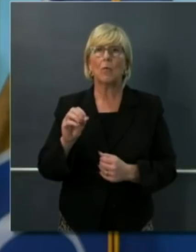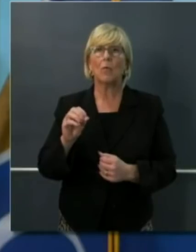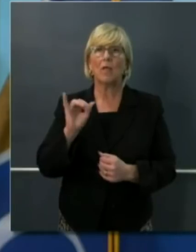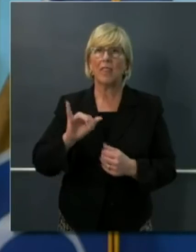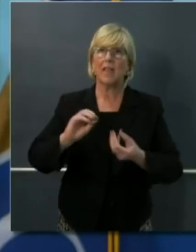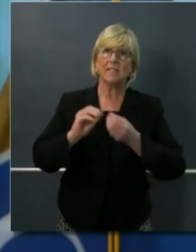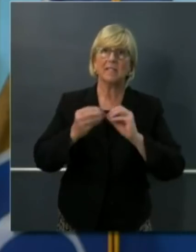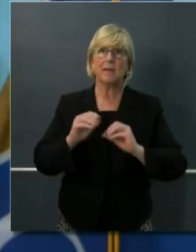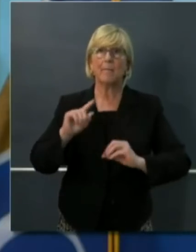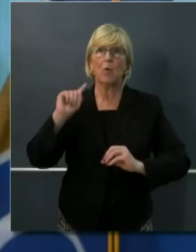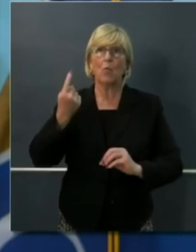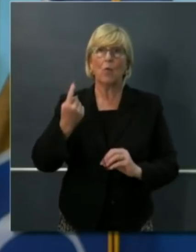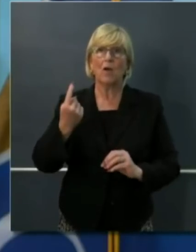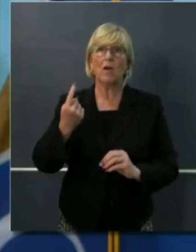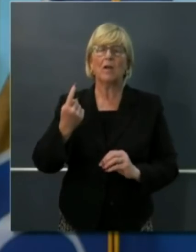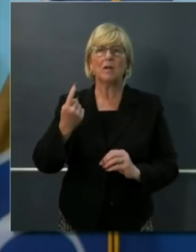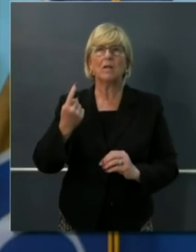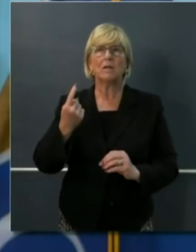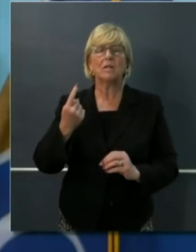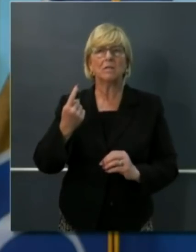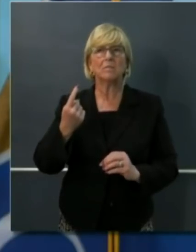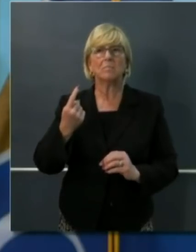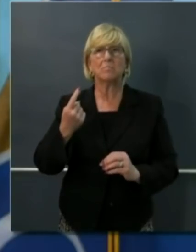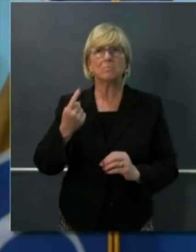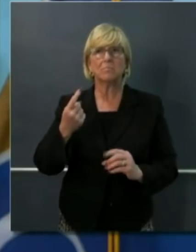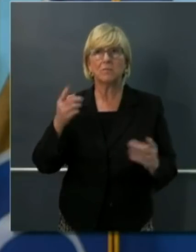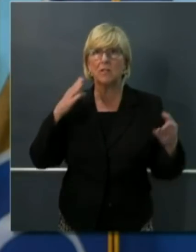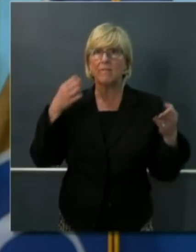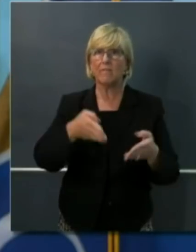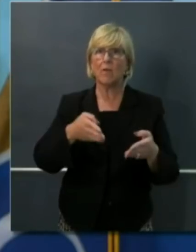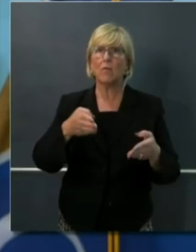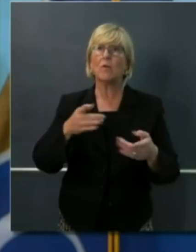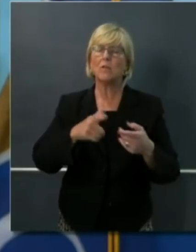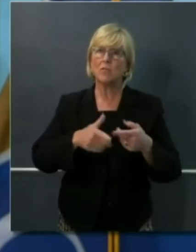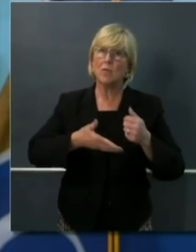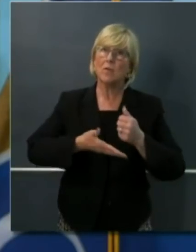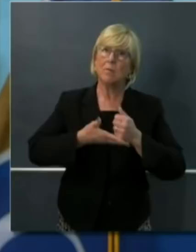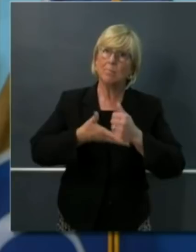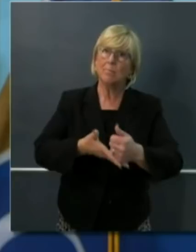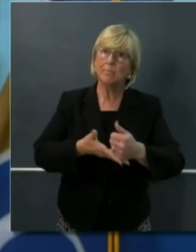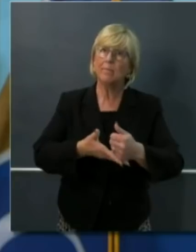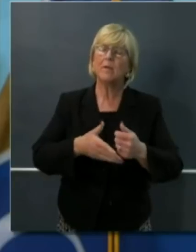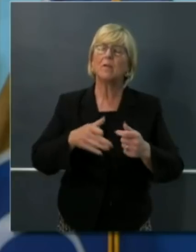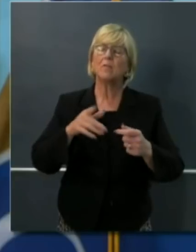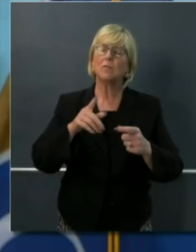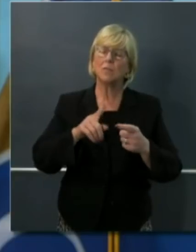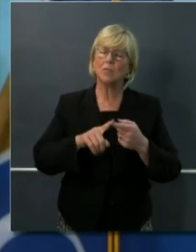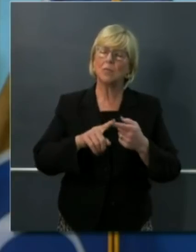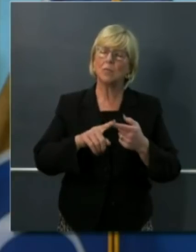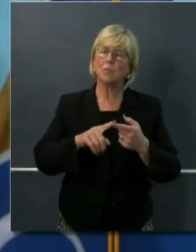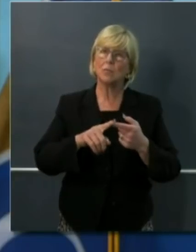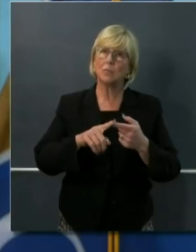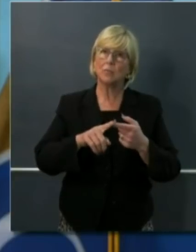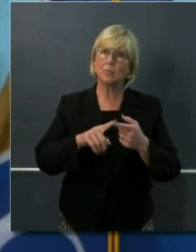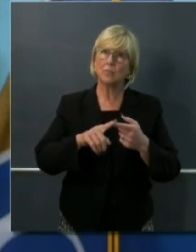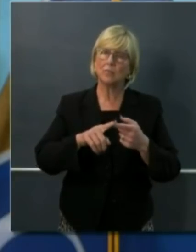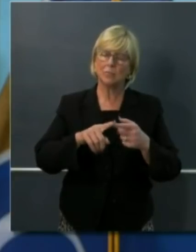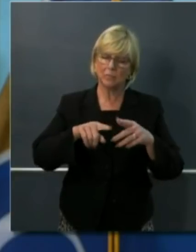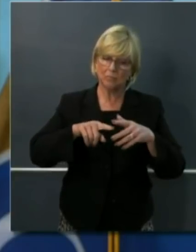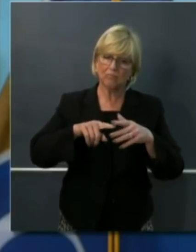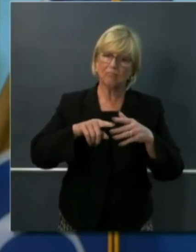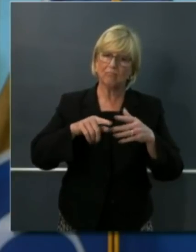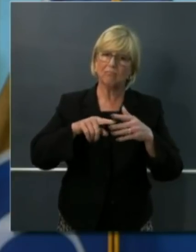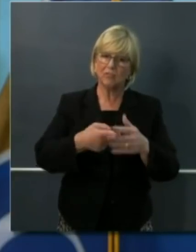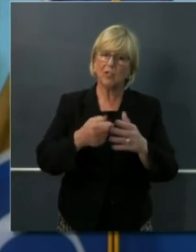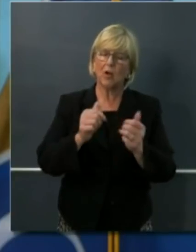the first significant effort to begin to modify that stay-at-home order. And all the others are,